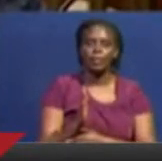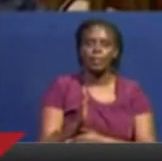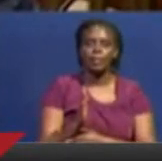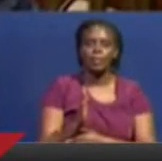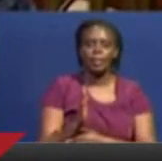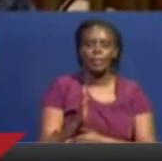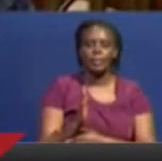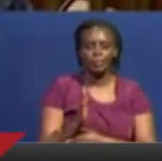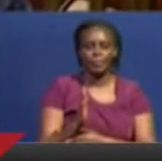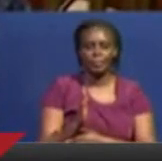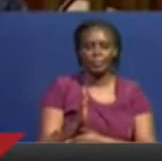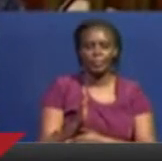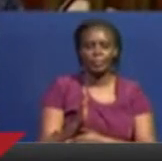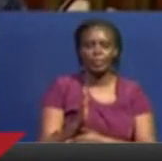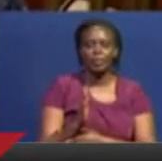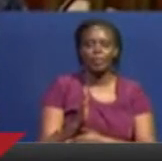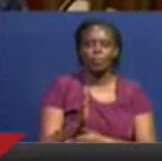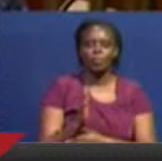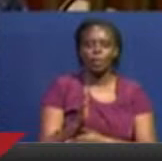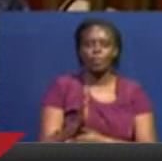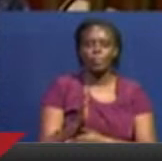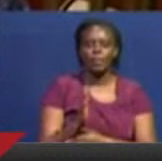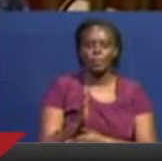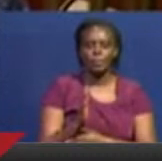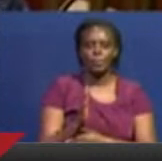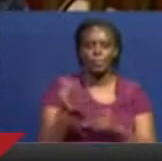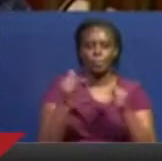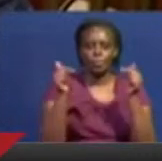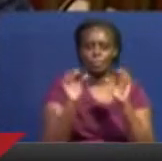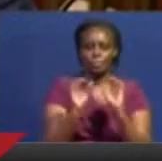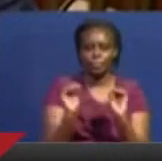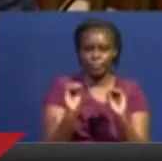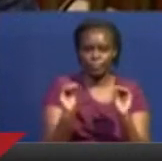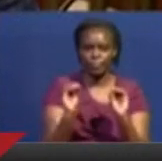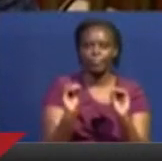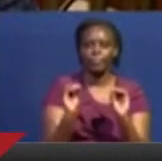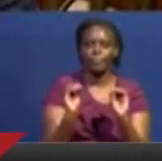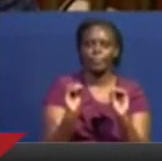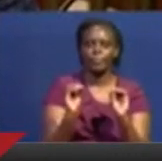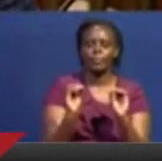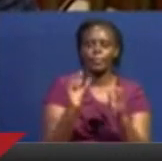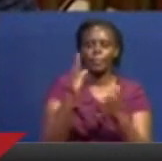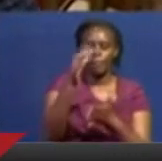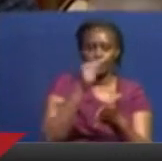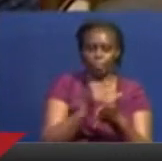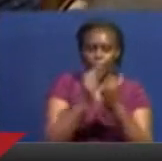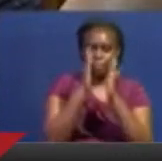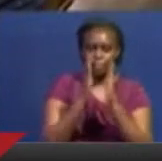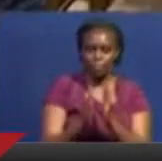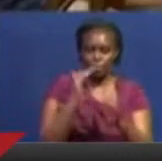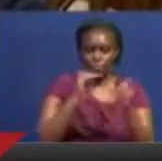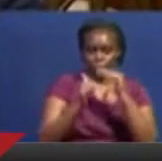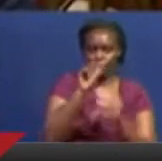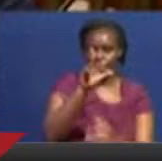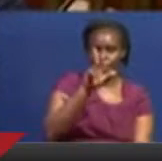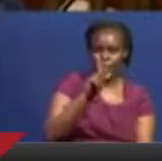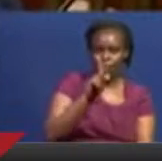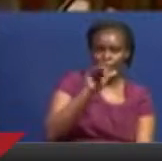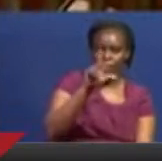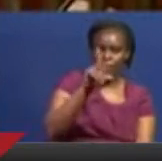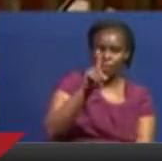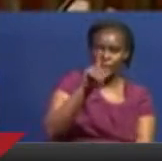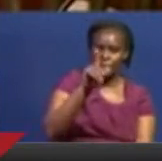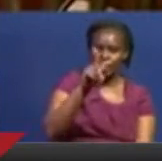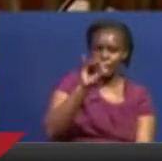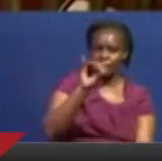that there is no objection whatsoever as far as nomination of Professor Kindiki